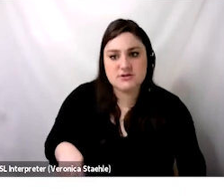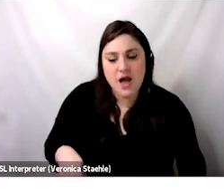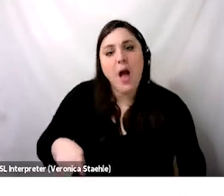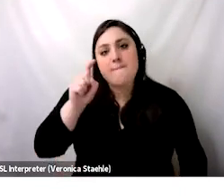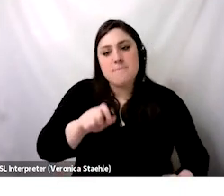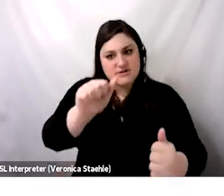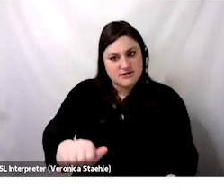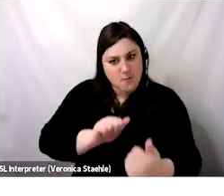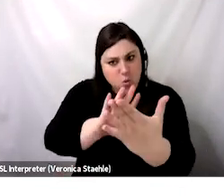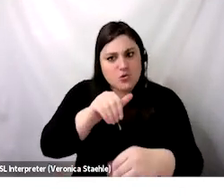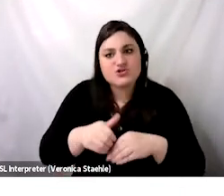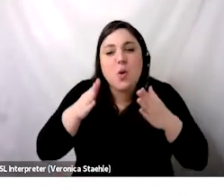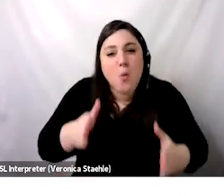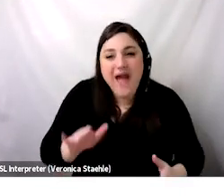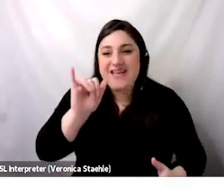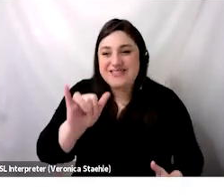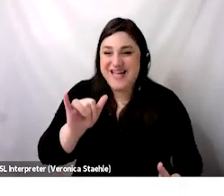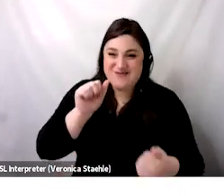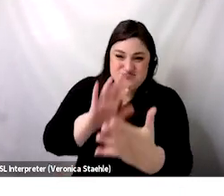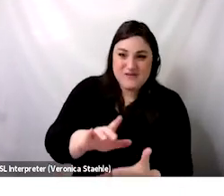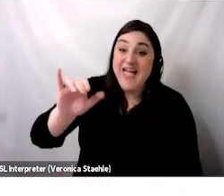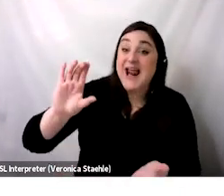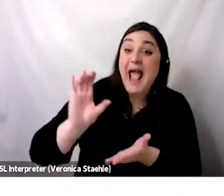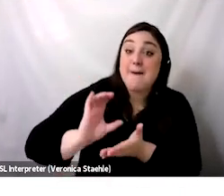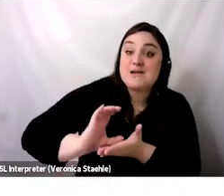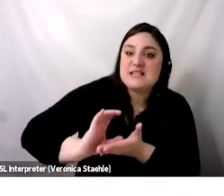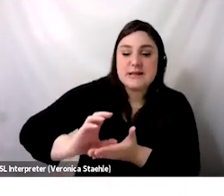the capitalistic way of thinking